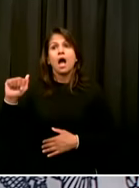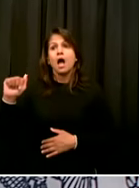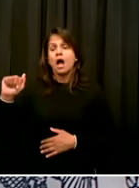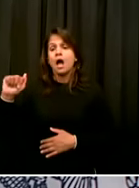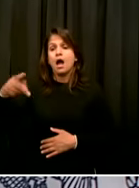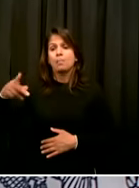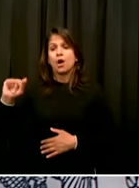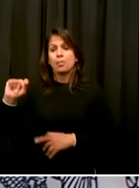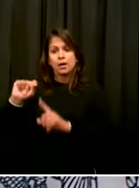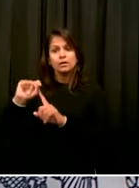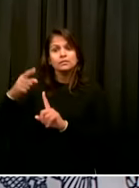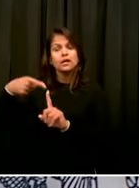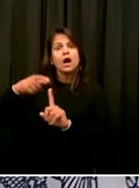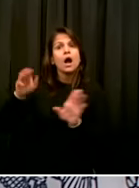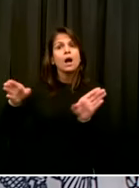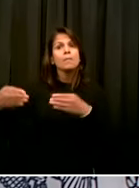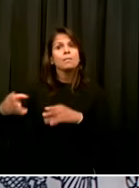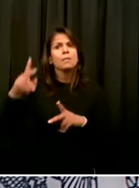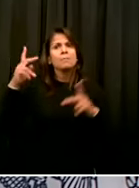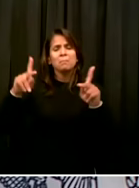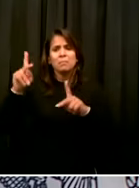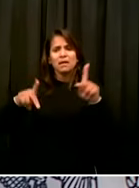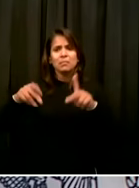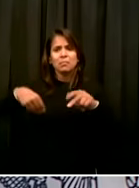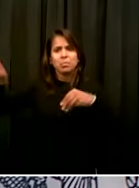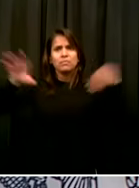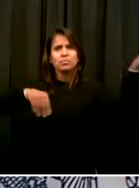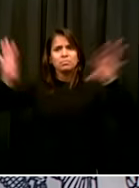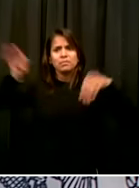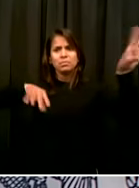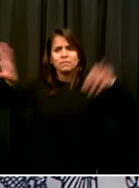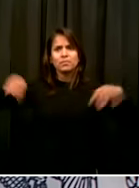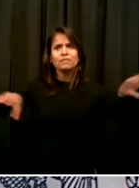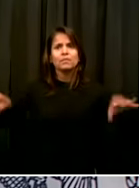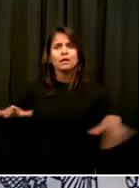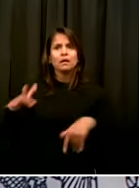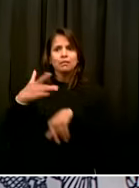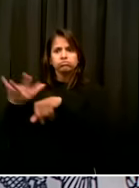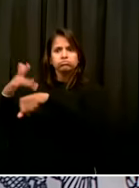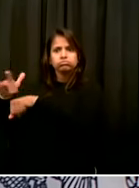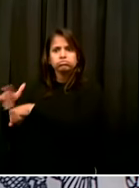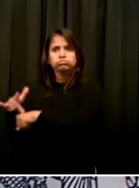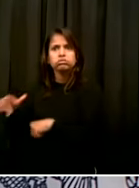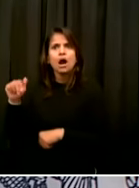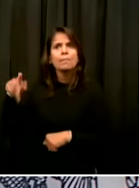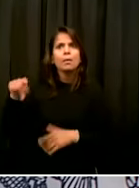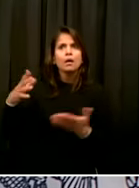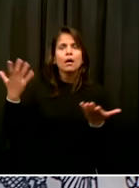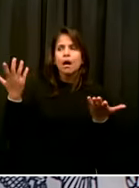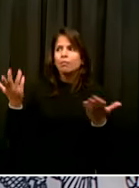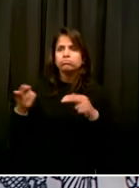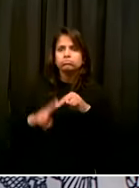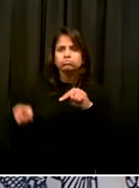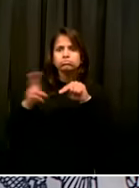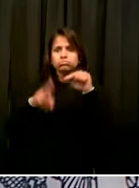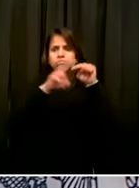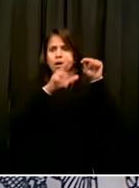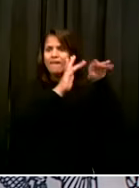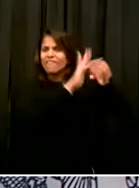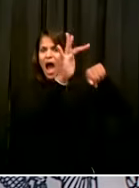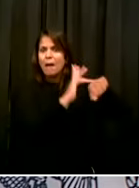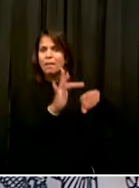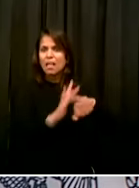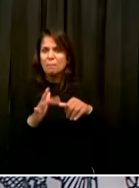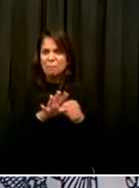about 13,000, the highest number in 14 years. And with construction resuming, the glut will